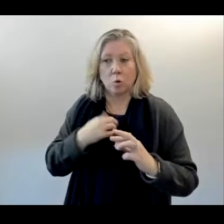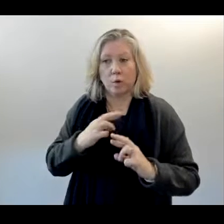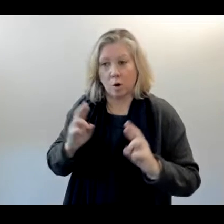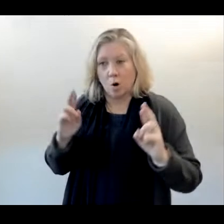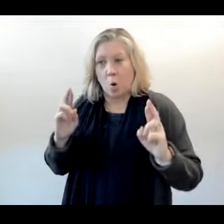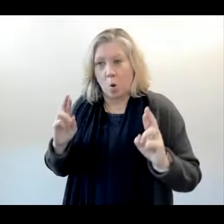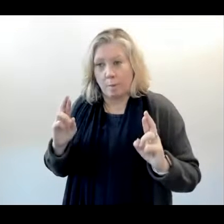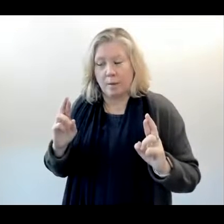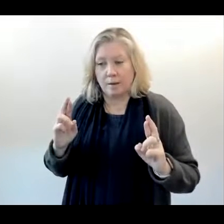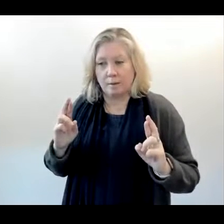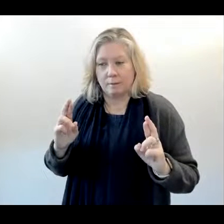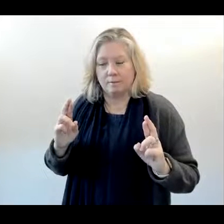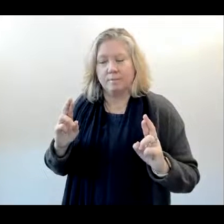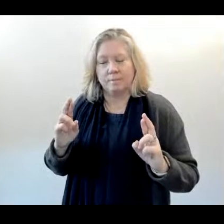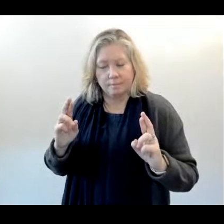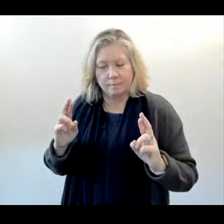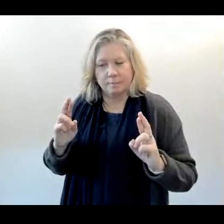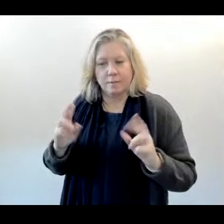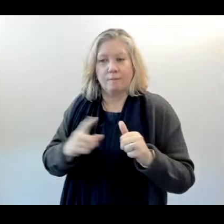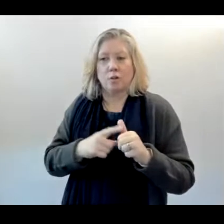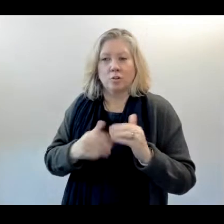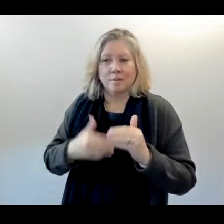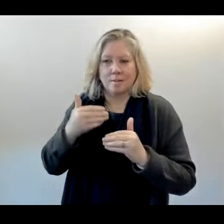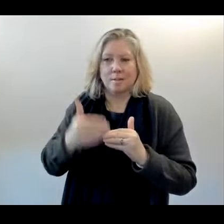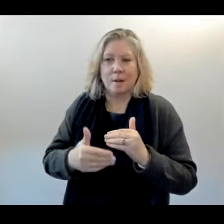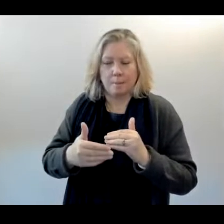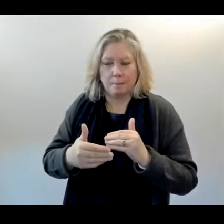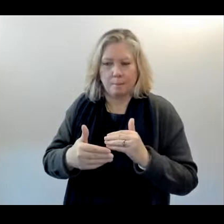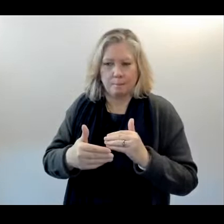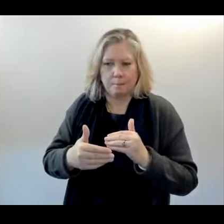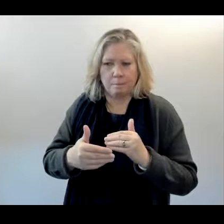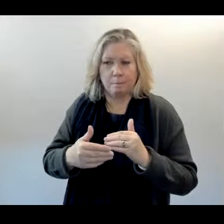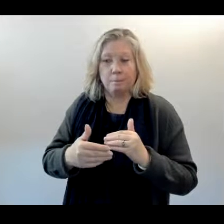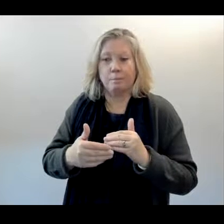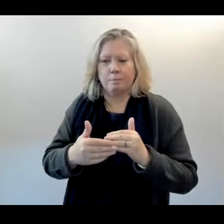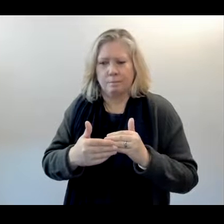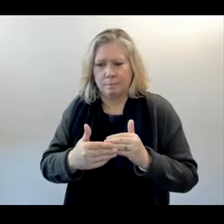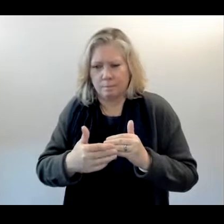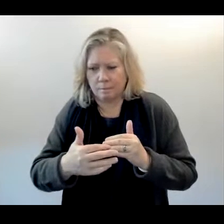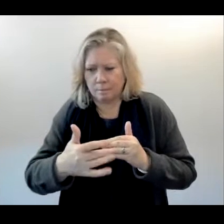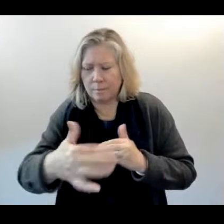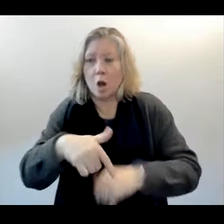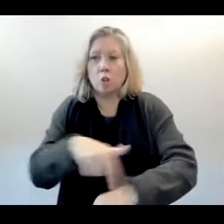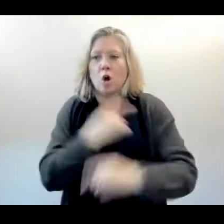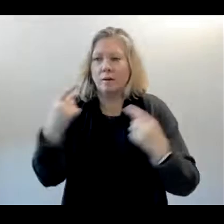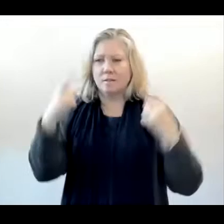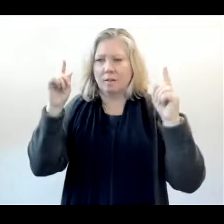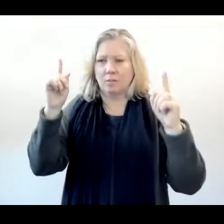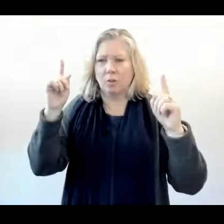a first step in a long and successful and impactful process, I'll make a motion to